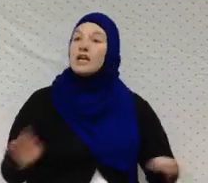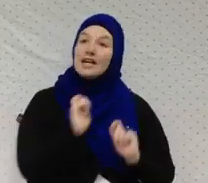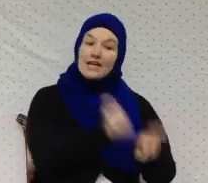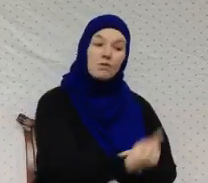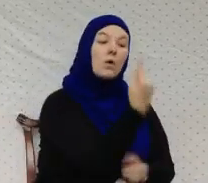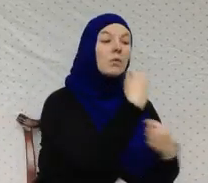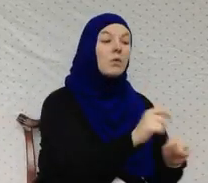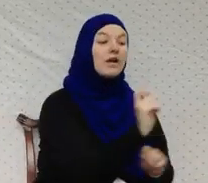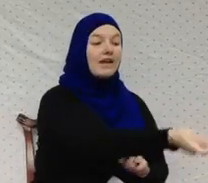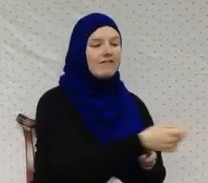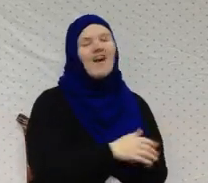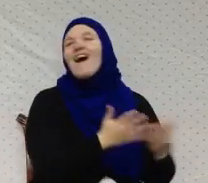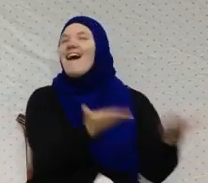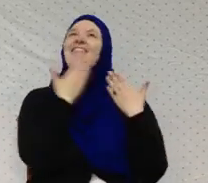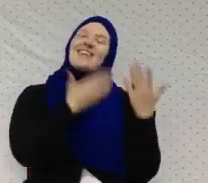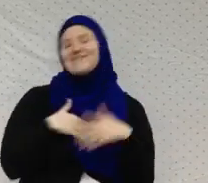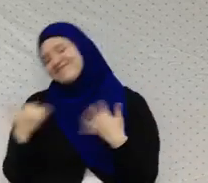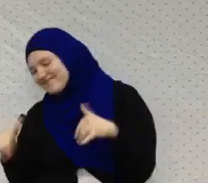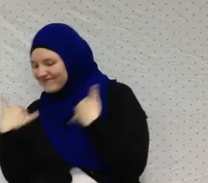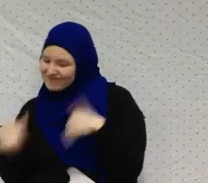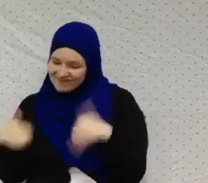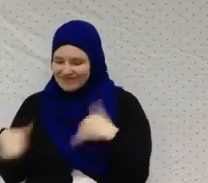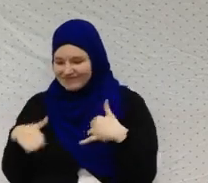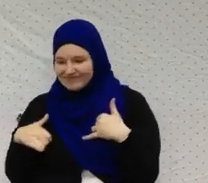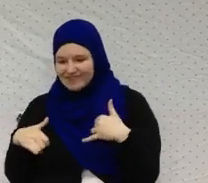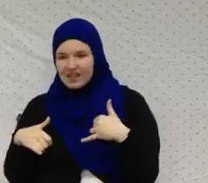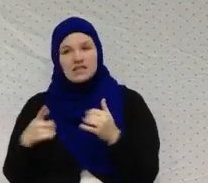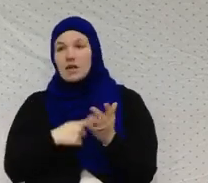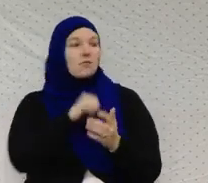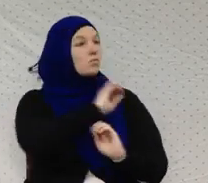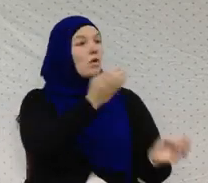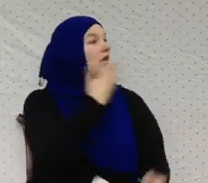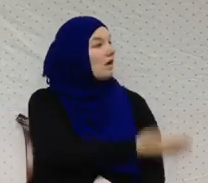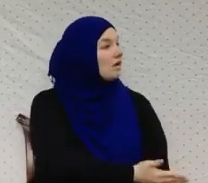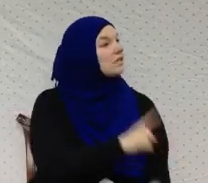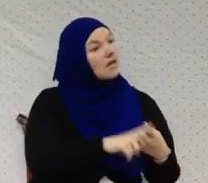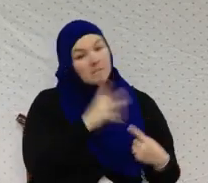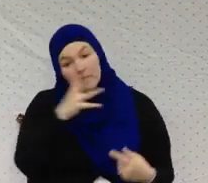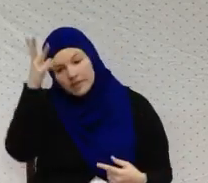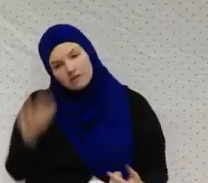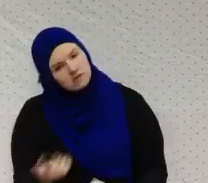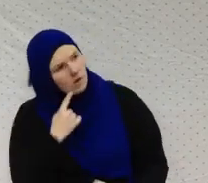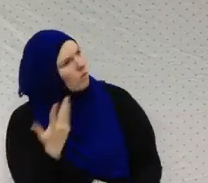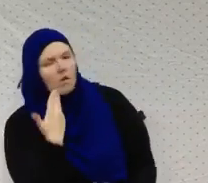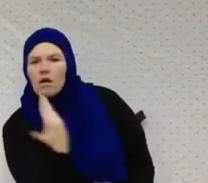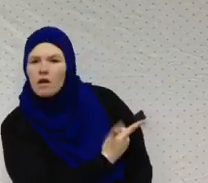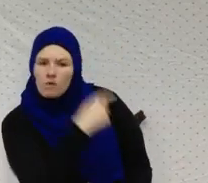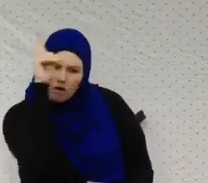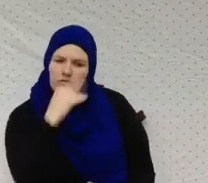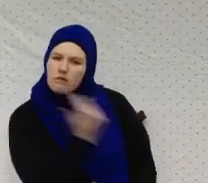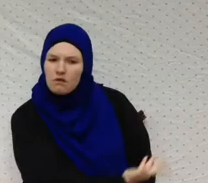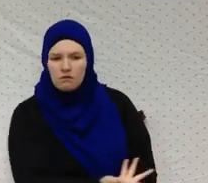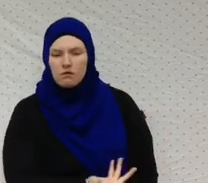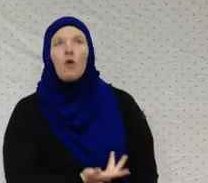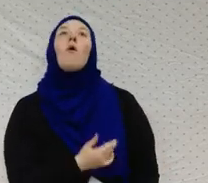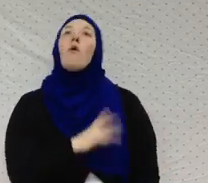Children, you give them one toy, they take it and play. They don't even tell you thank you until mom or dad says thank